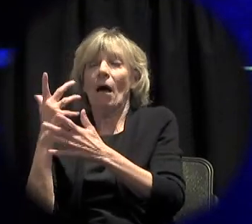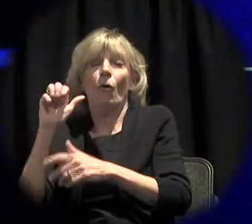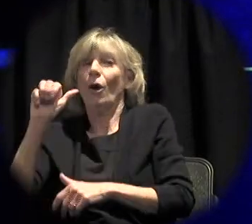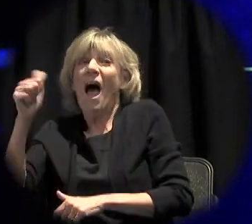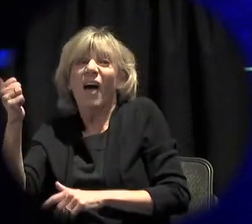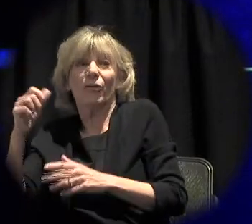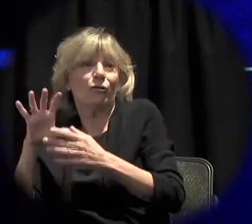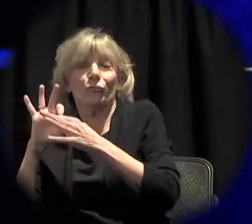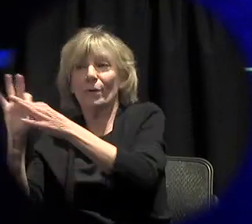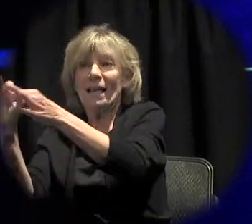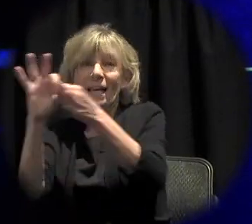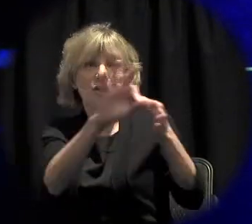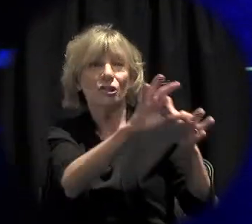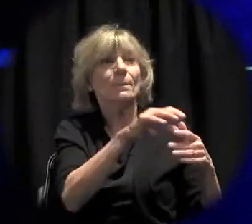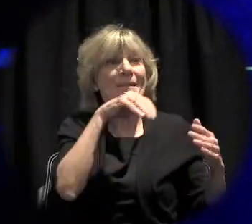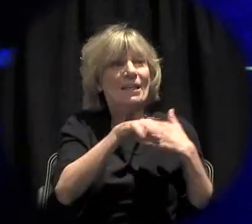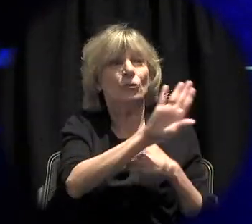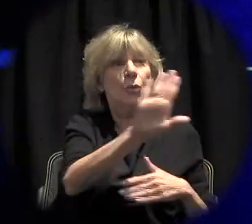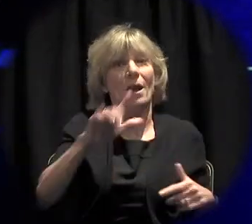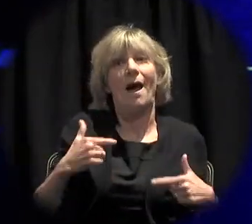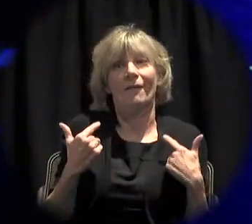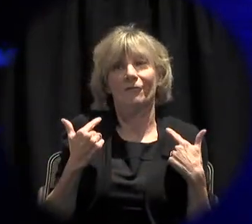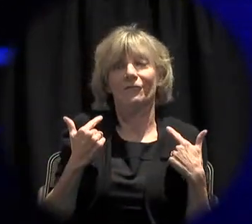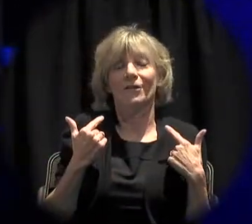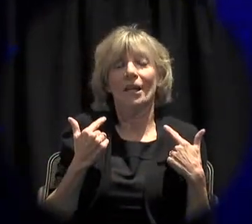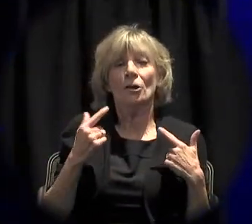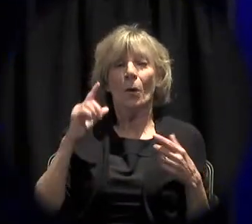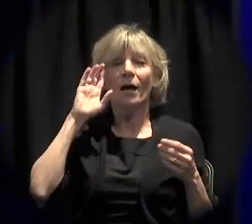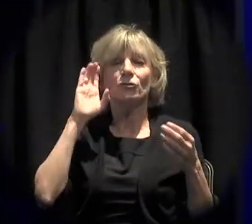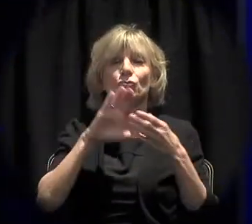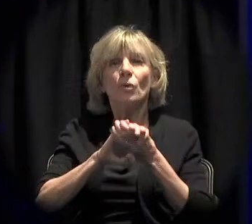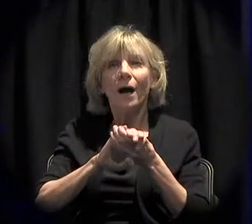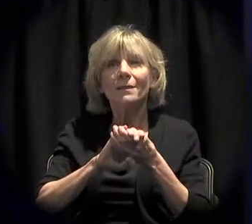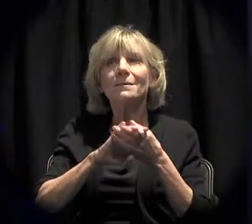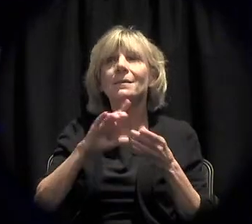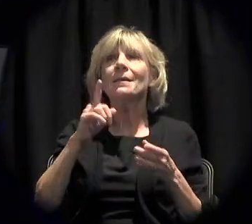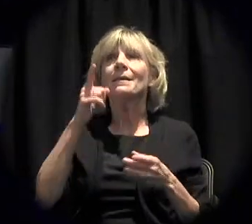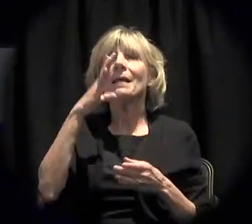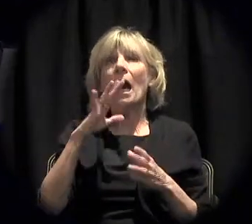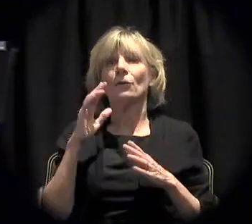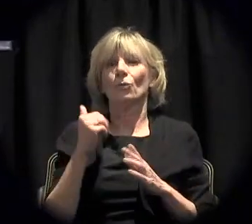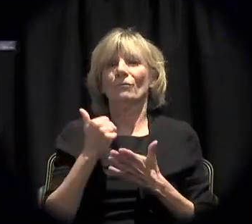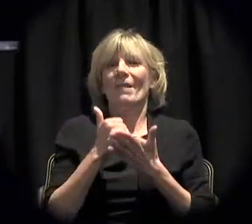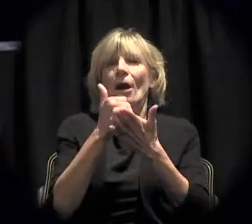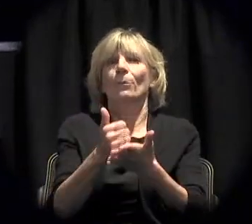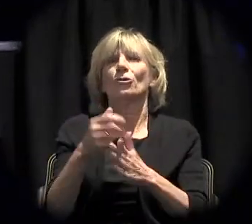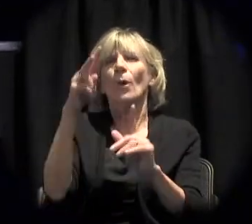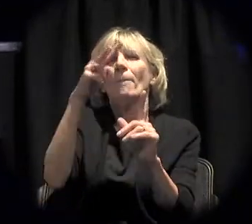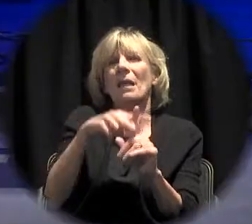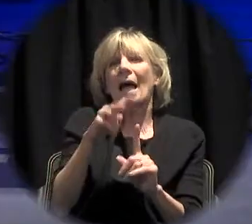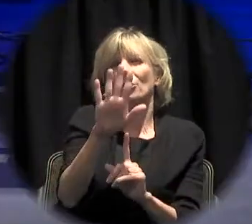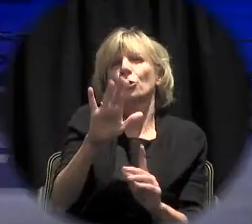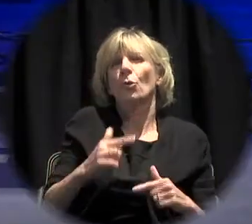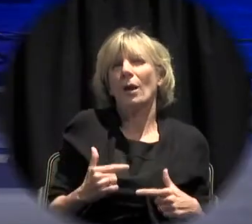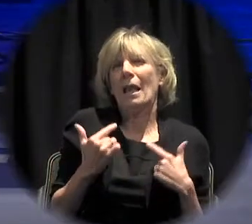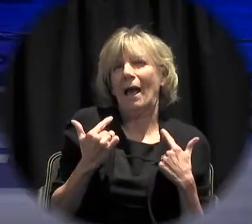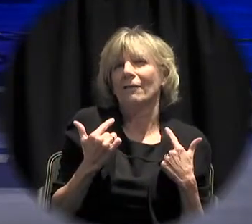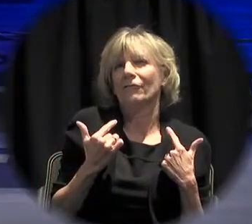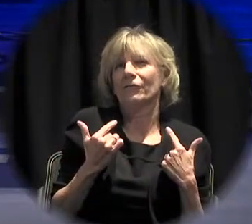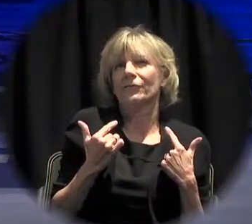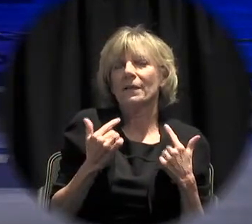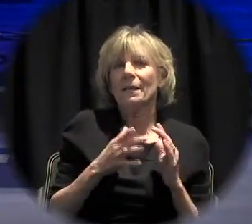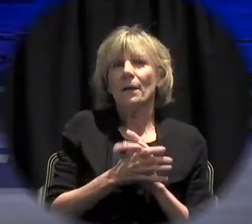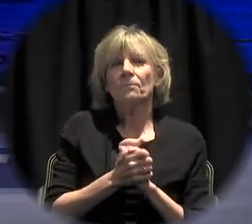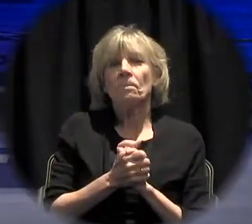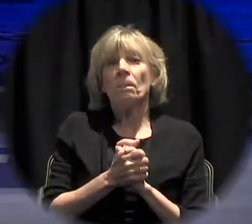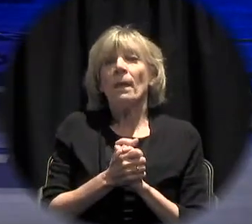relationships around you. So I trust God will help you to apply it to the context in which you find yourself. Well,